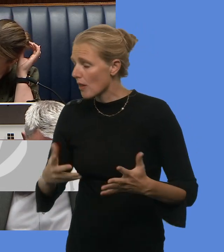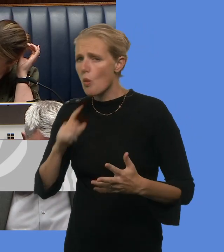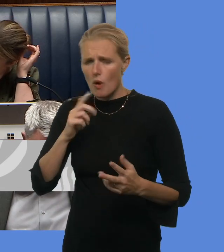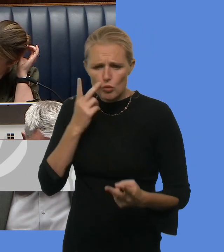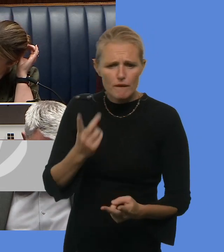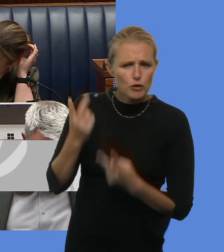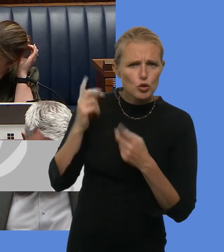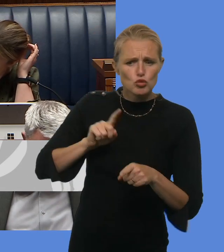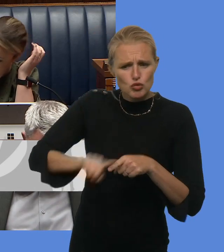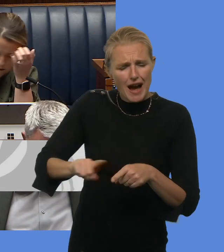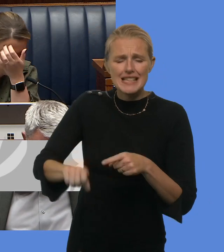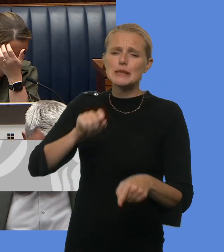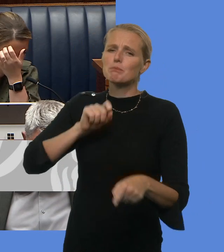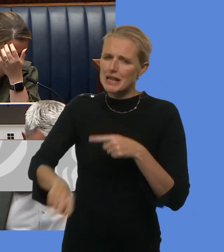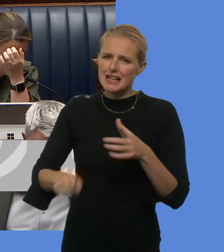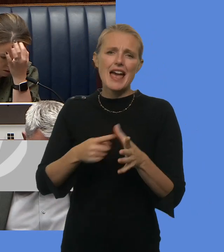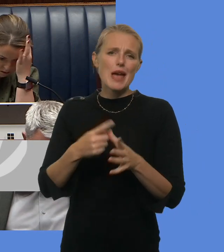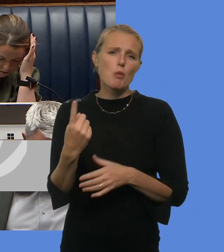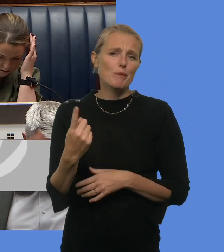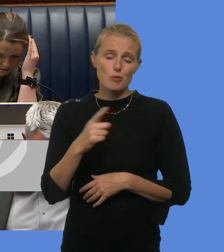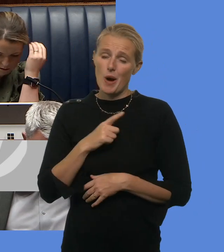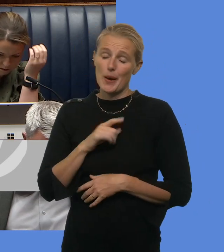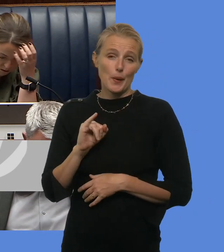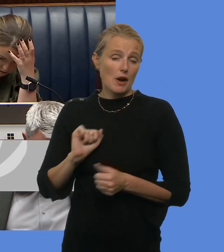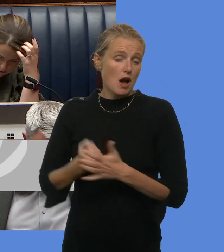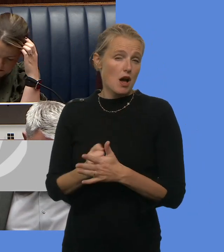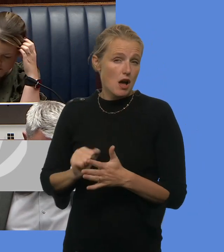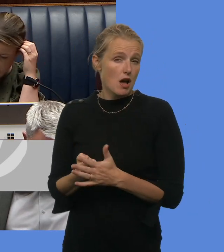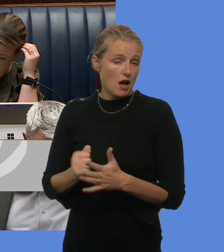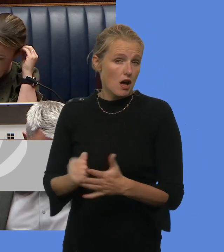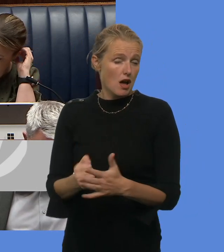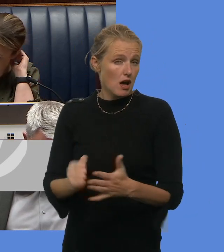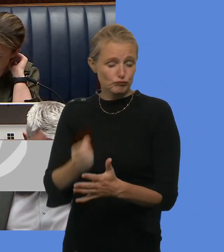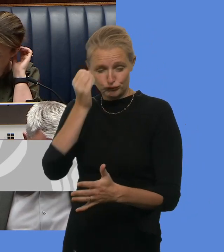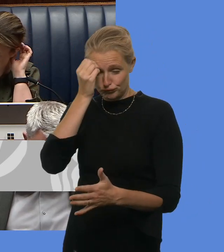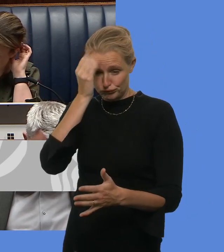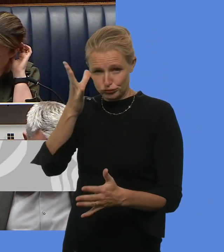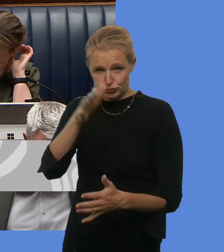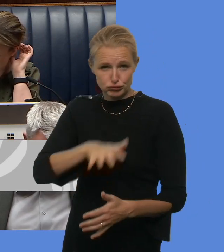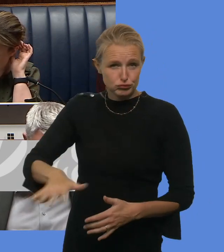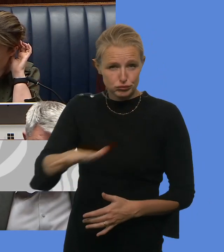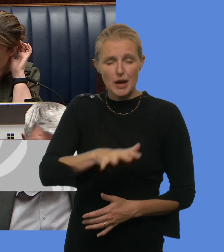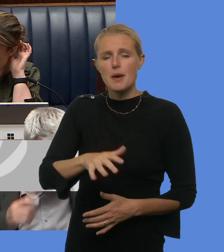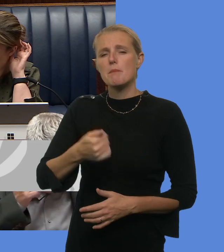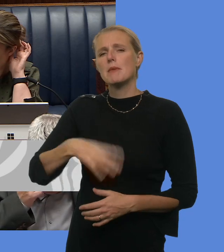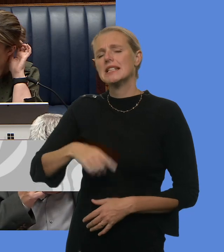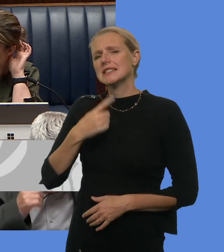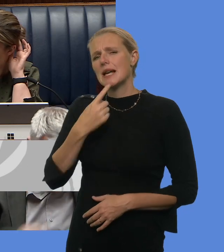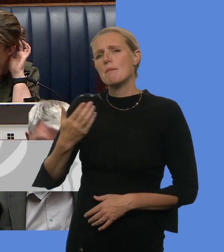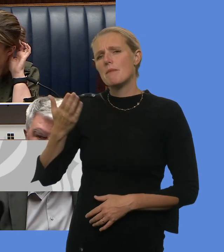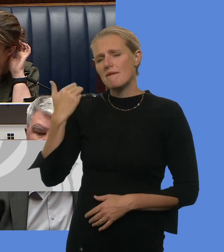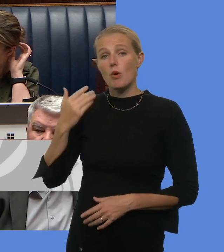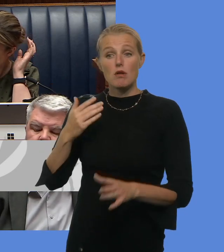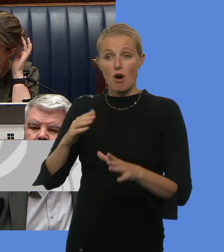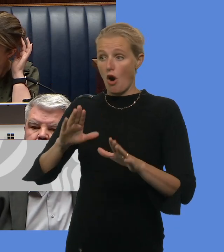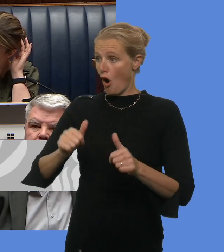safety, particularly along the A1, given its horrific traffic accident history. But as I've said to members before, the most effective way of